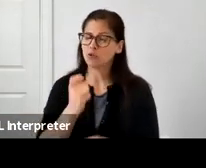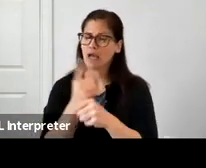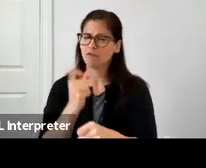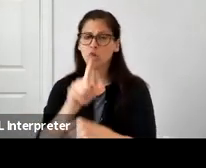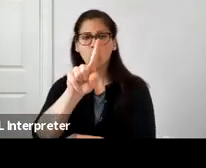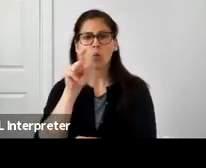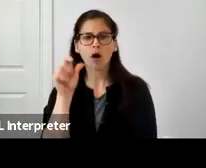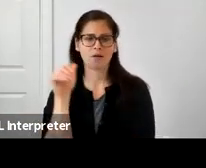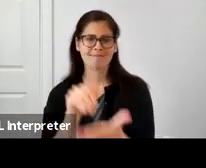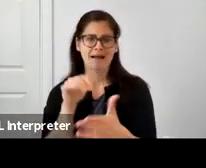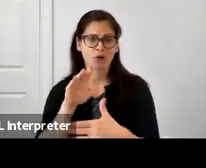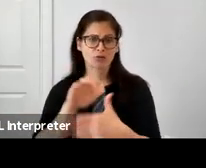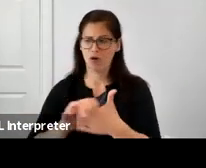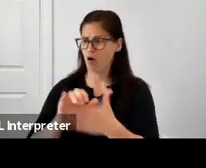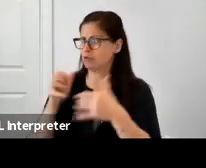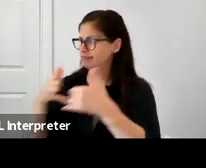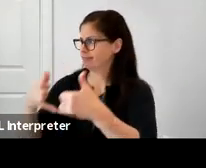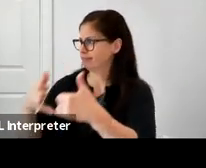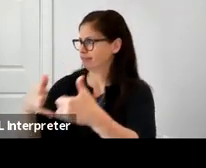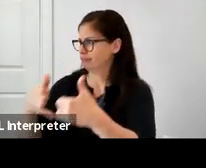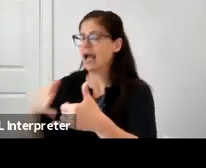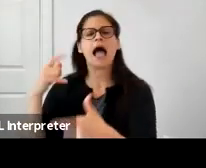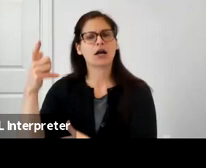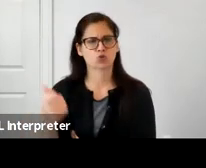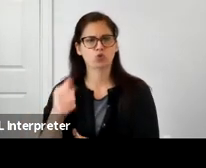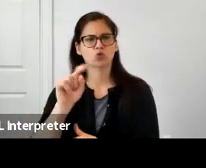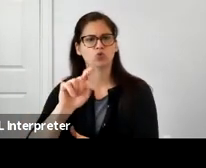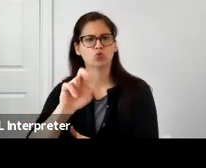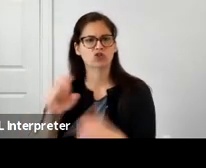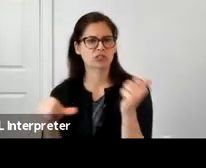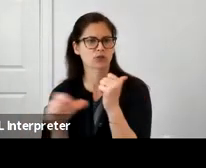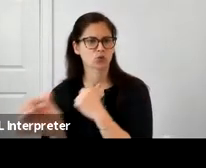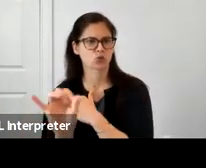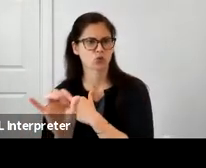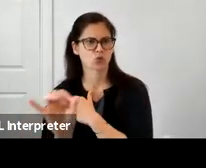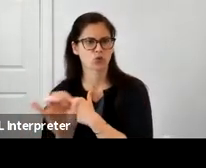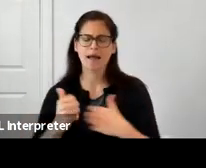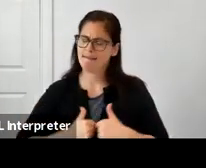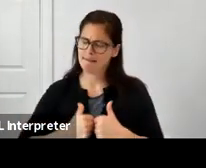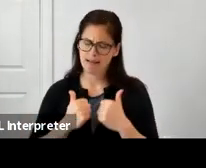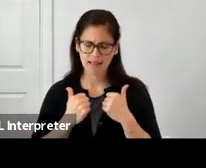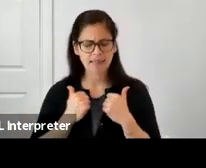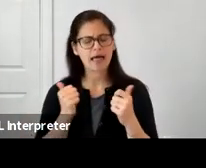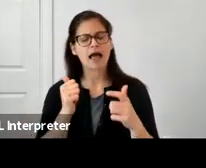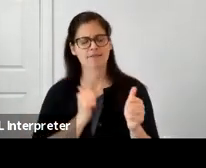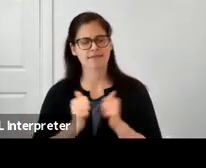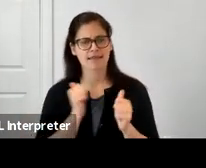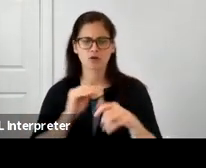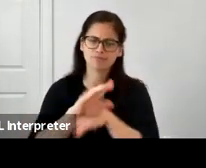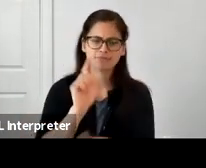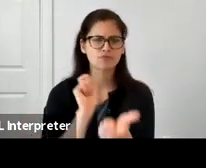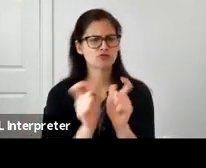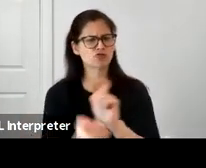tuition assistance. Which is all to say that at Wheelock Family Theater, live theater transforms lives. We